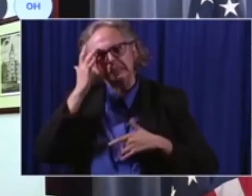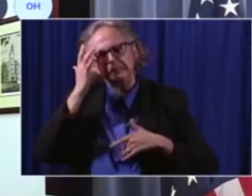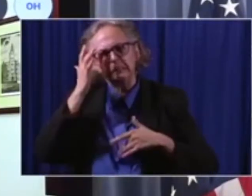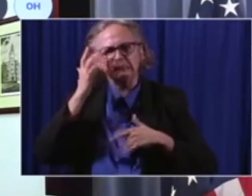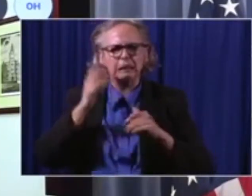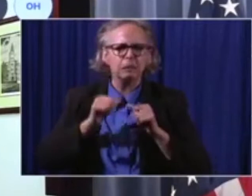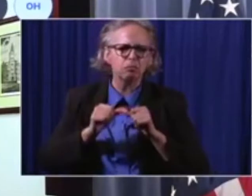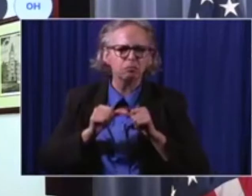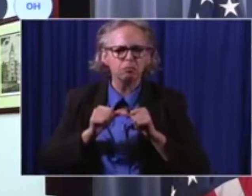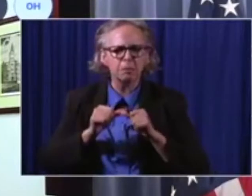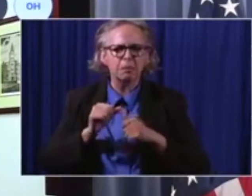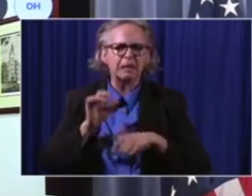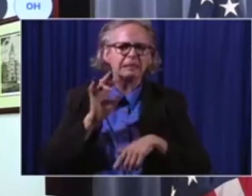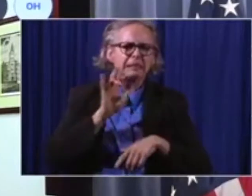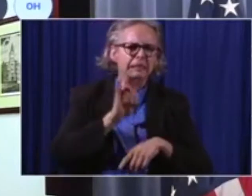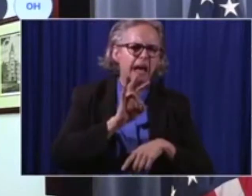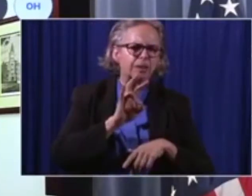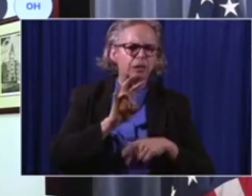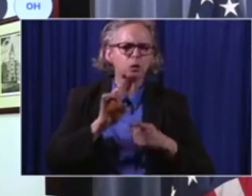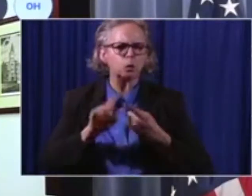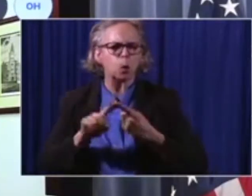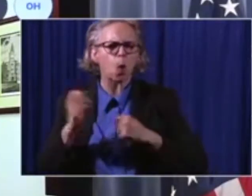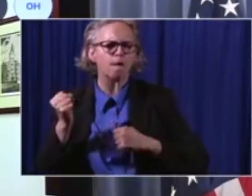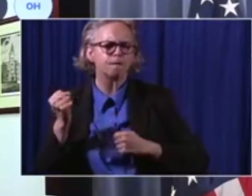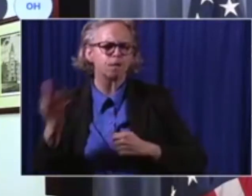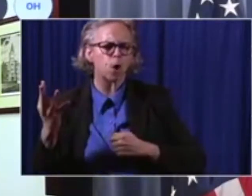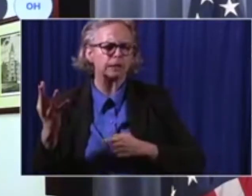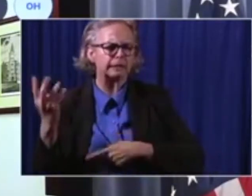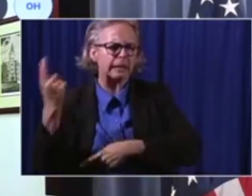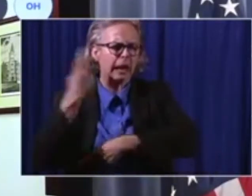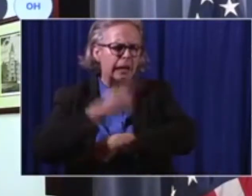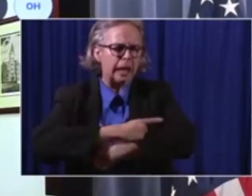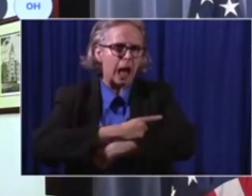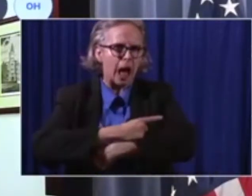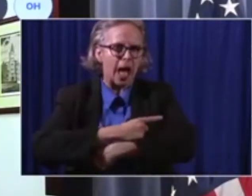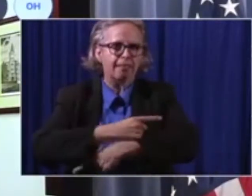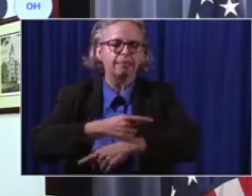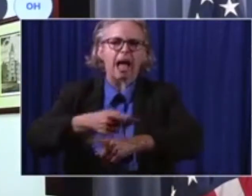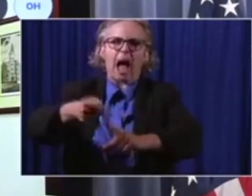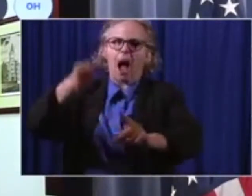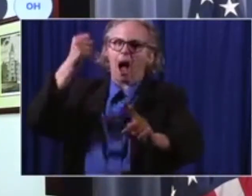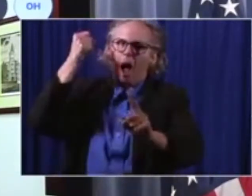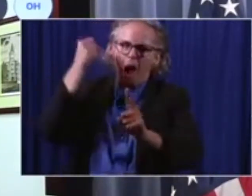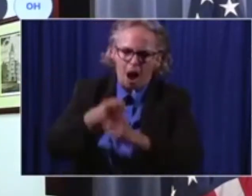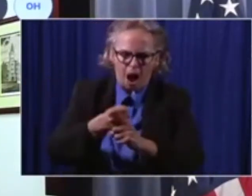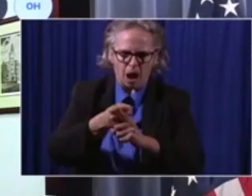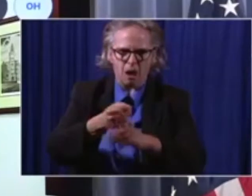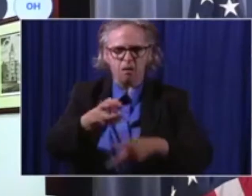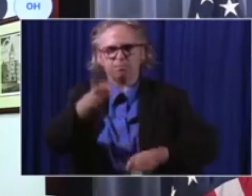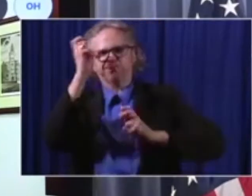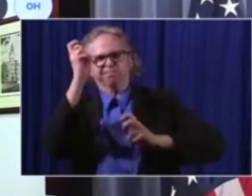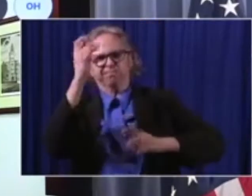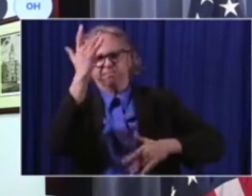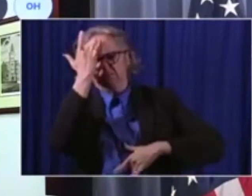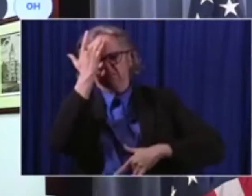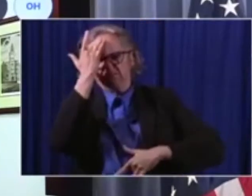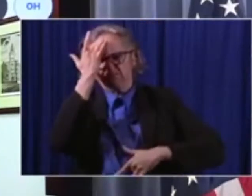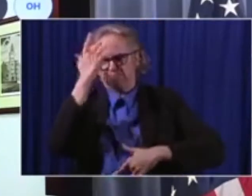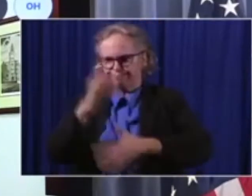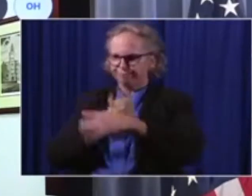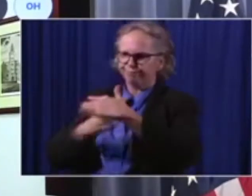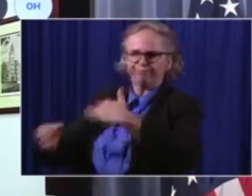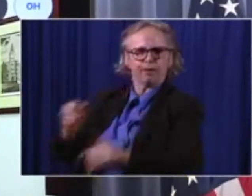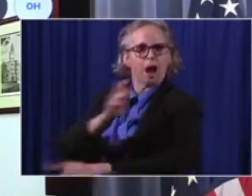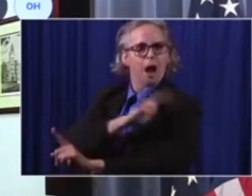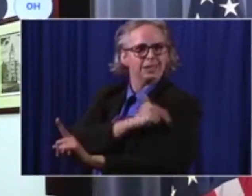to 14 days before they even present for hospitalization. What these other two metrics look at as somewhat